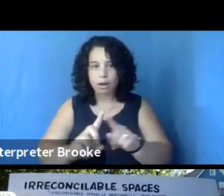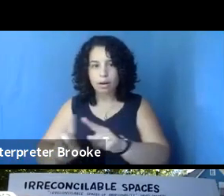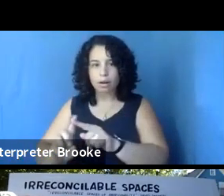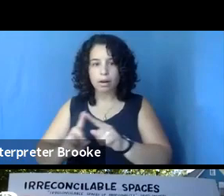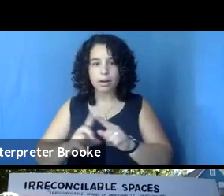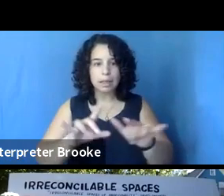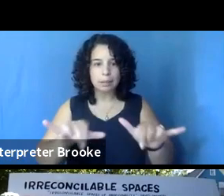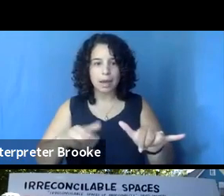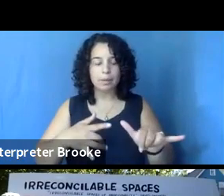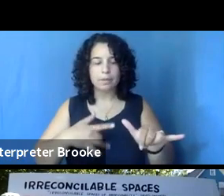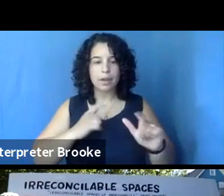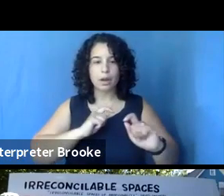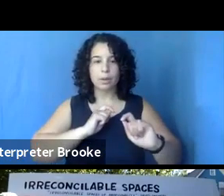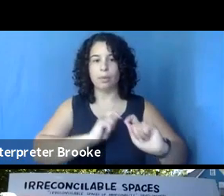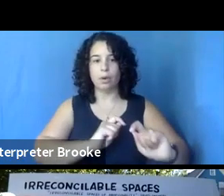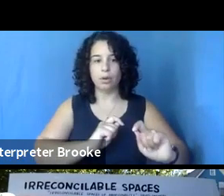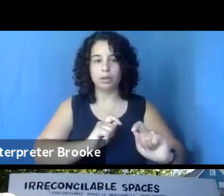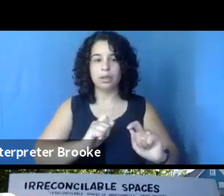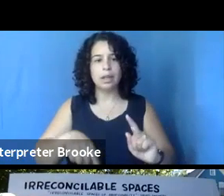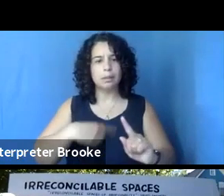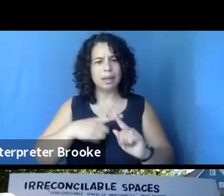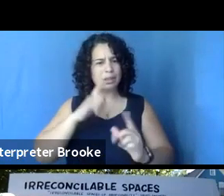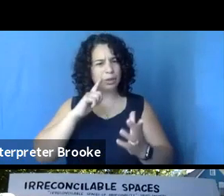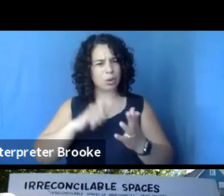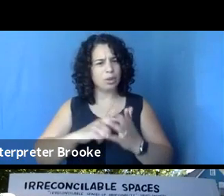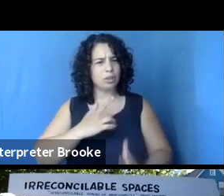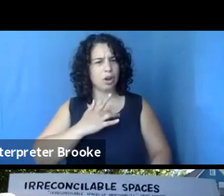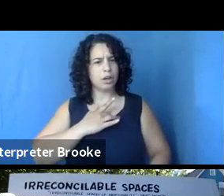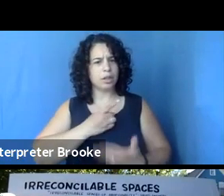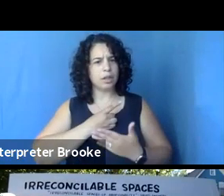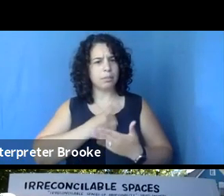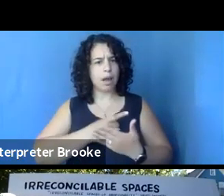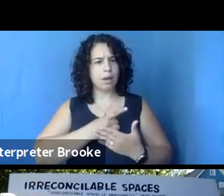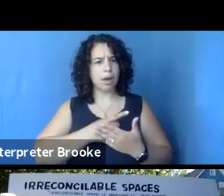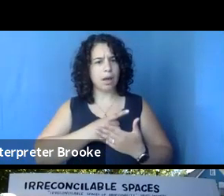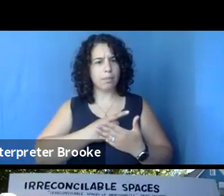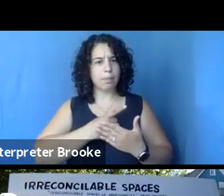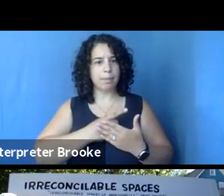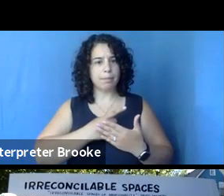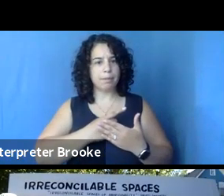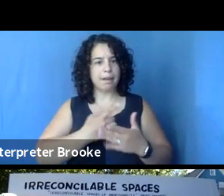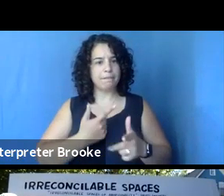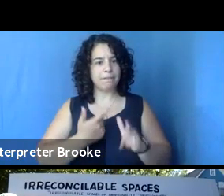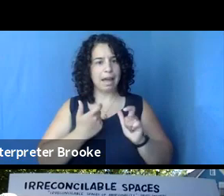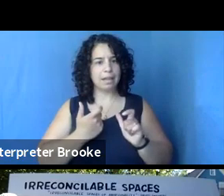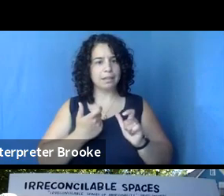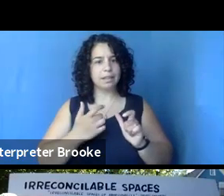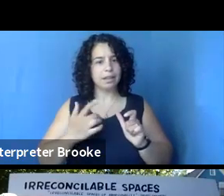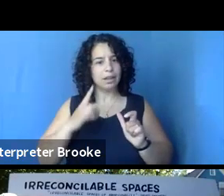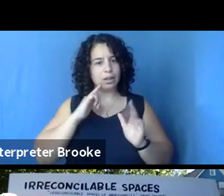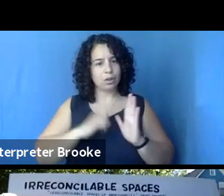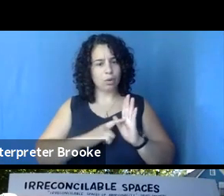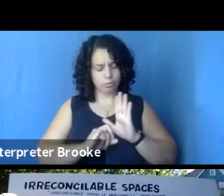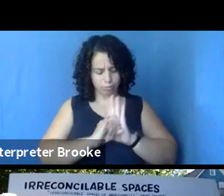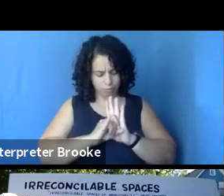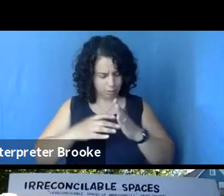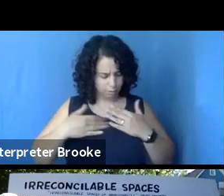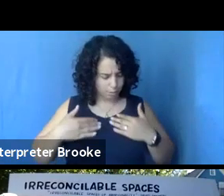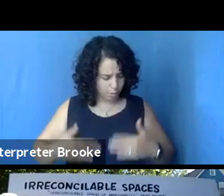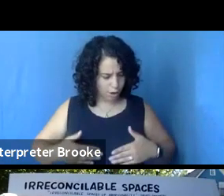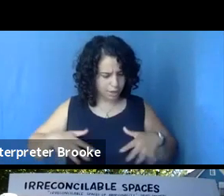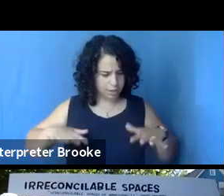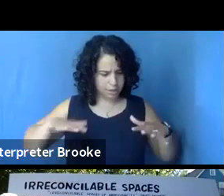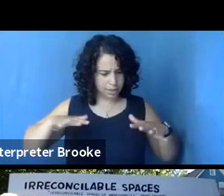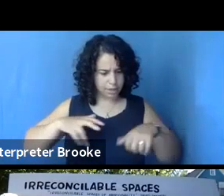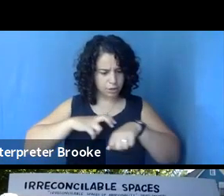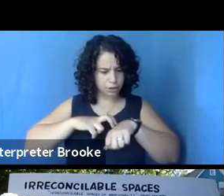And I feel my heart beating very quickly. I feel my body's like nervous and anxious. And it probably